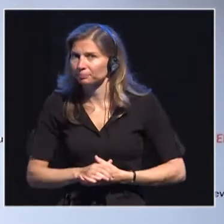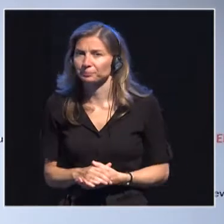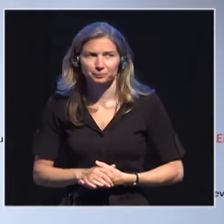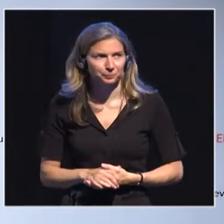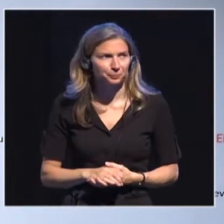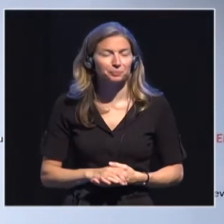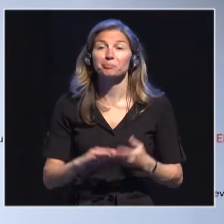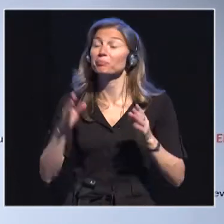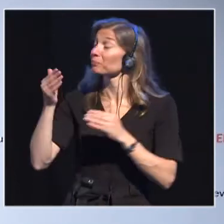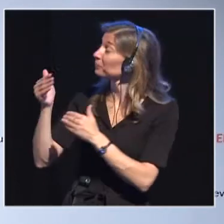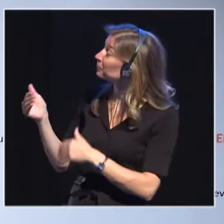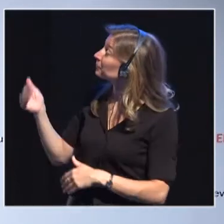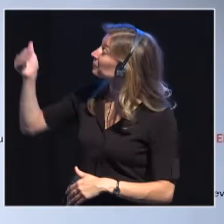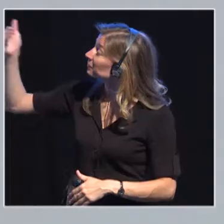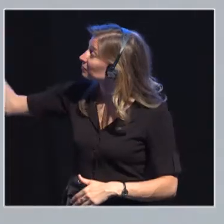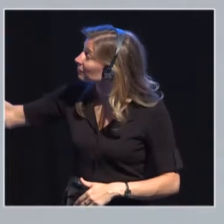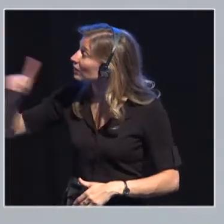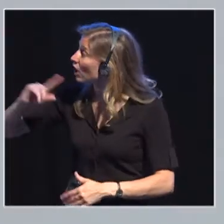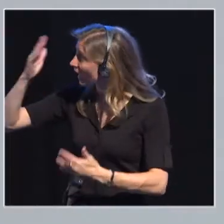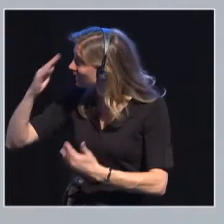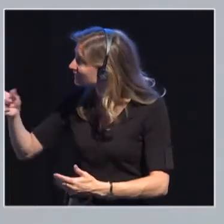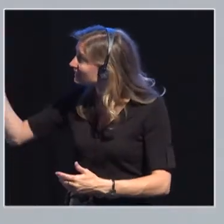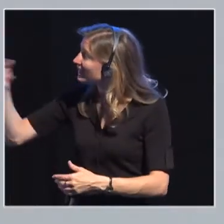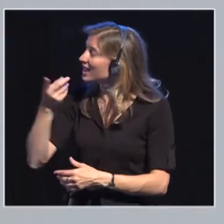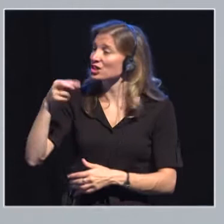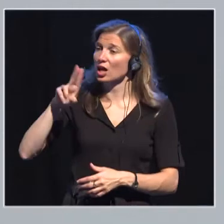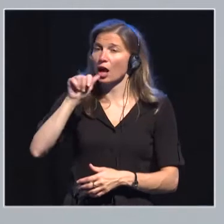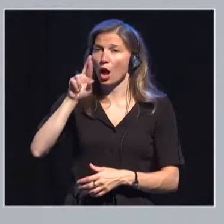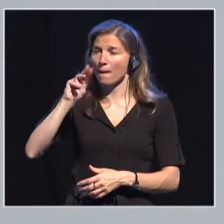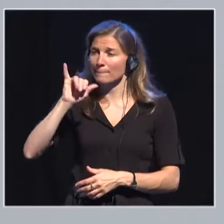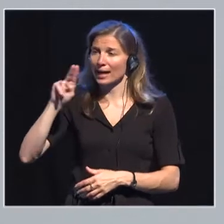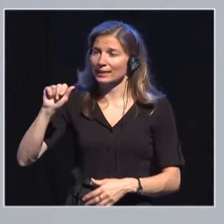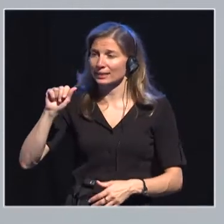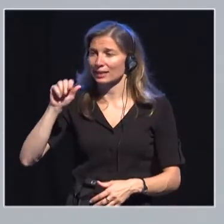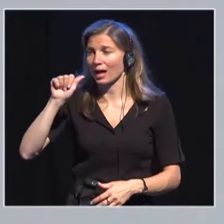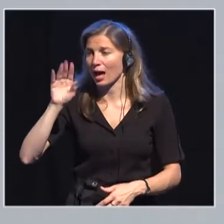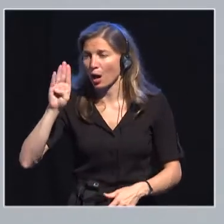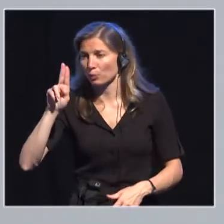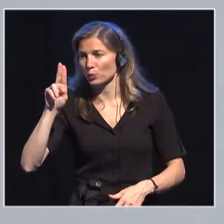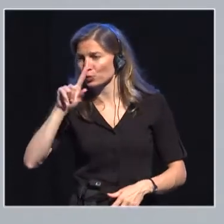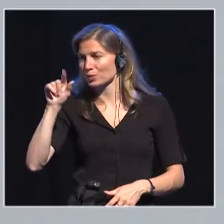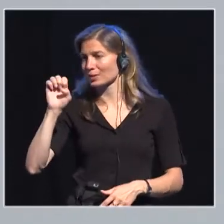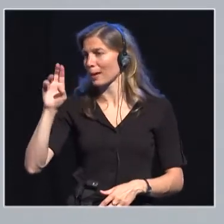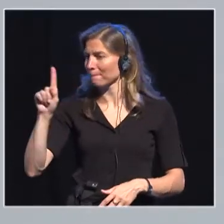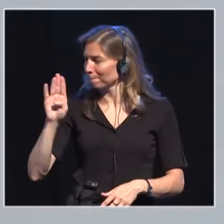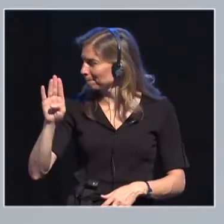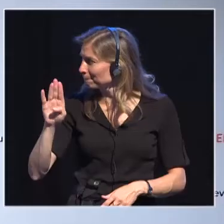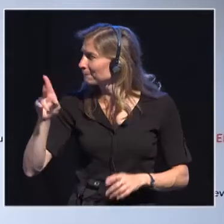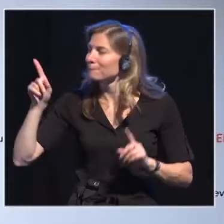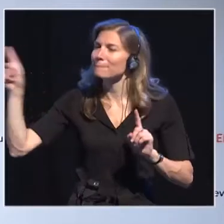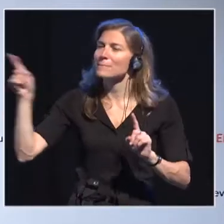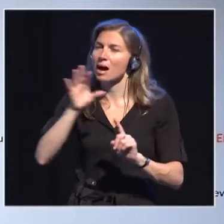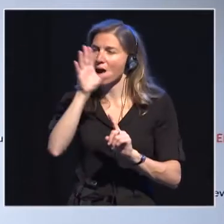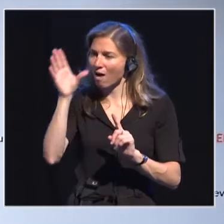And next to him, we have Her Excellency Dr. Amani Abu Zaid, the Commissioner for Infrastructure and Energy at the